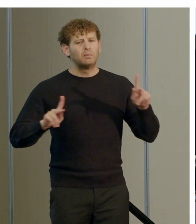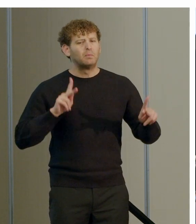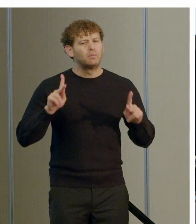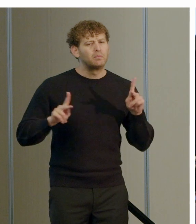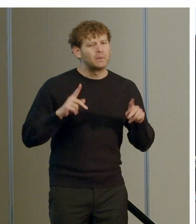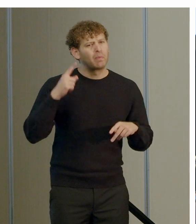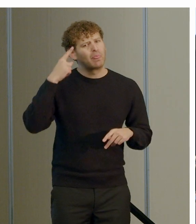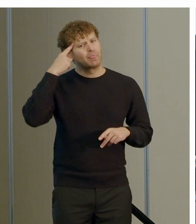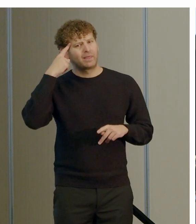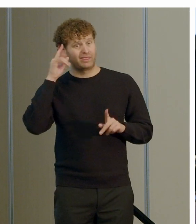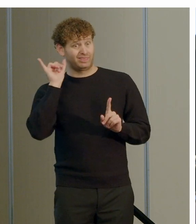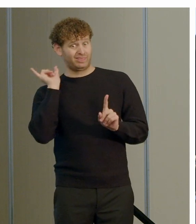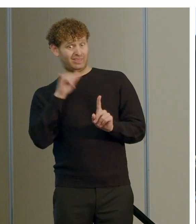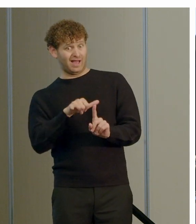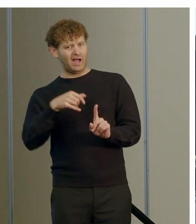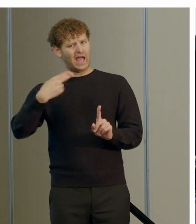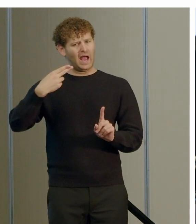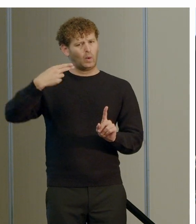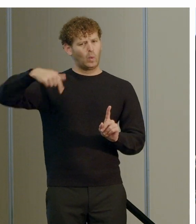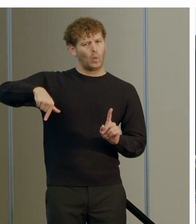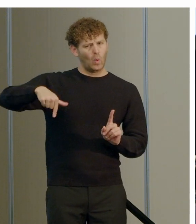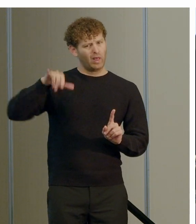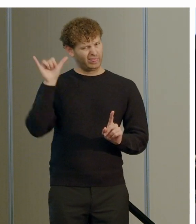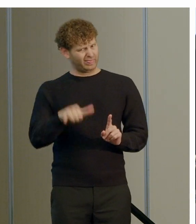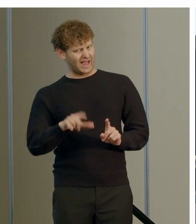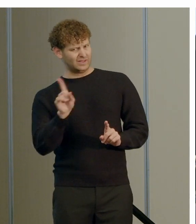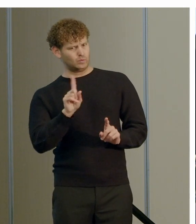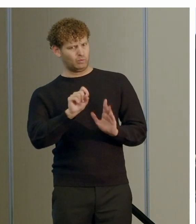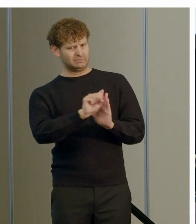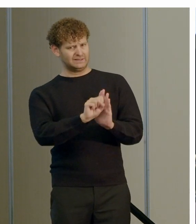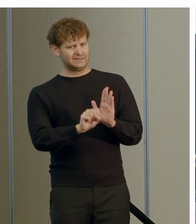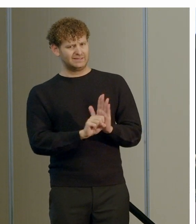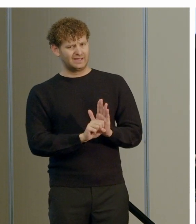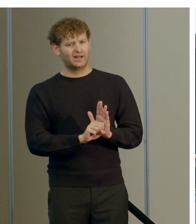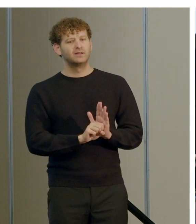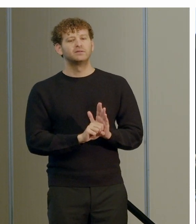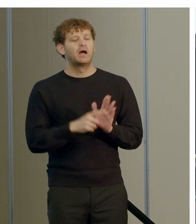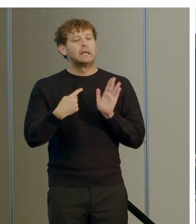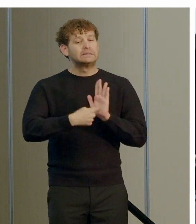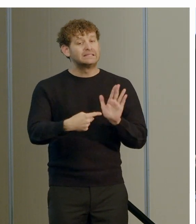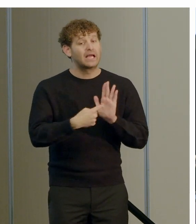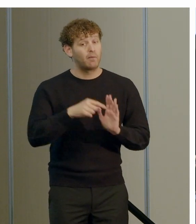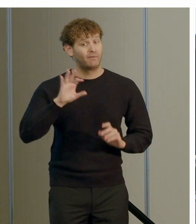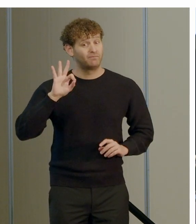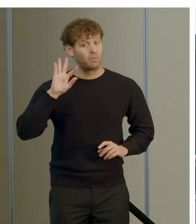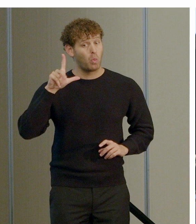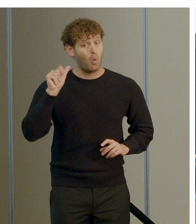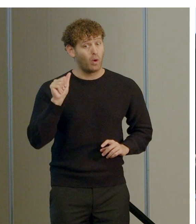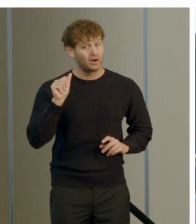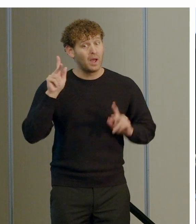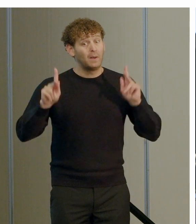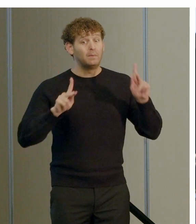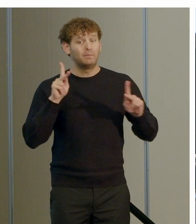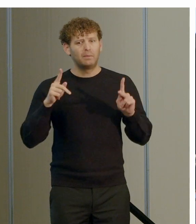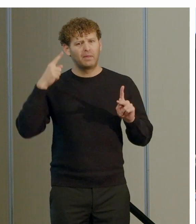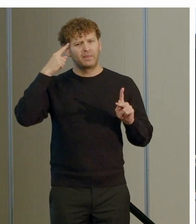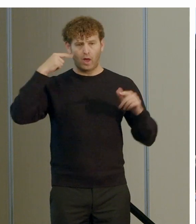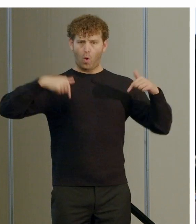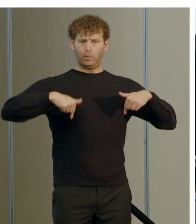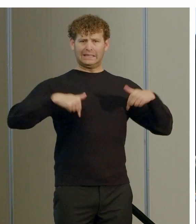have a NASA center, like everybody in Florida thinks the Kennedy Space Center is headquarters, and maybe it will be next month, who